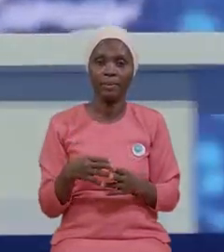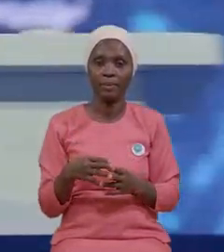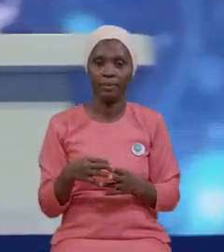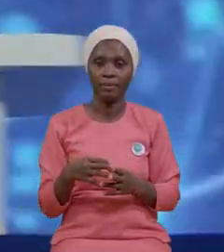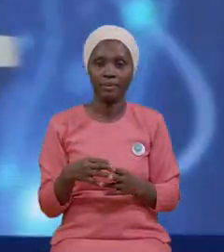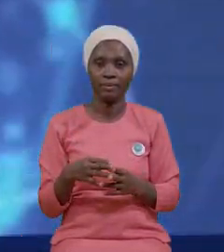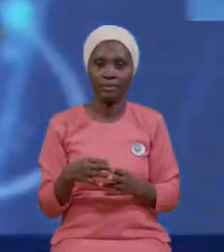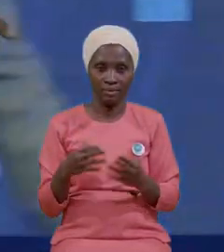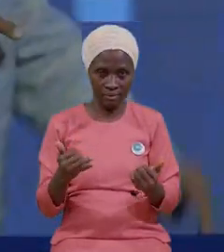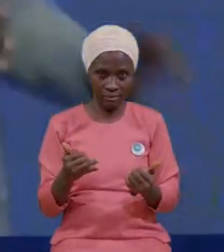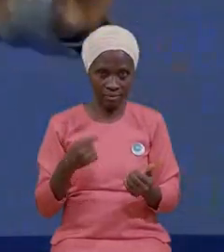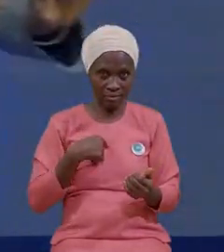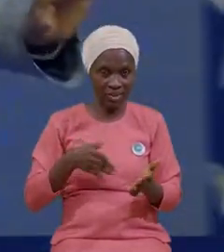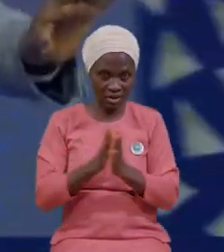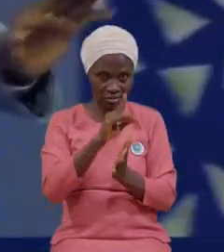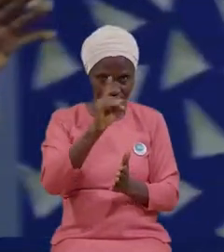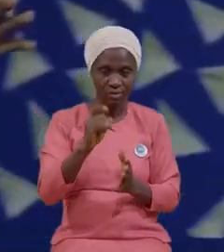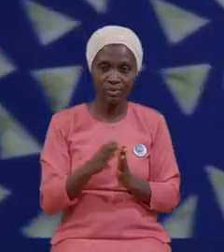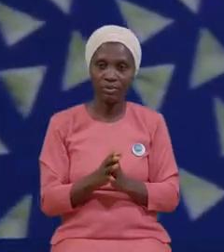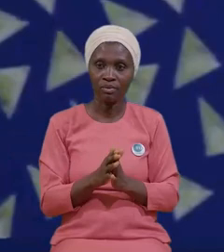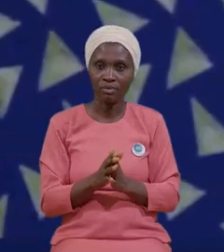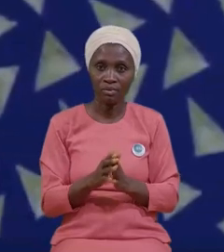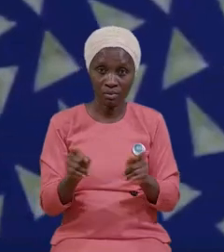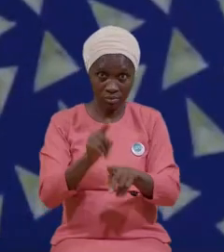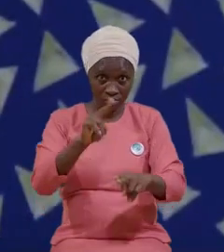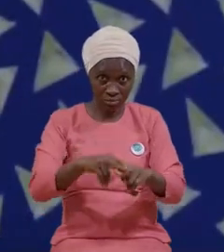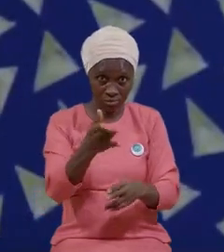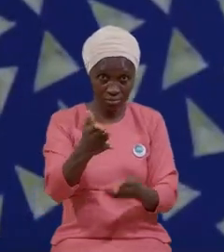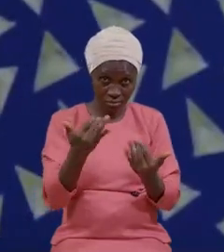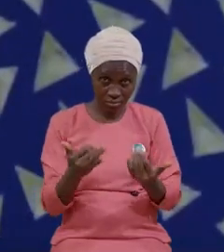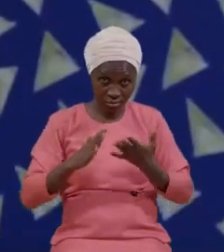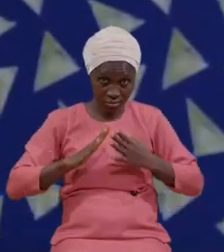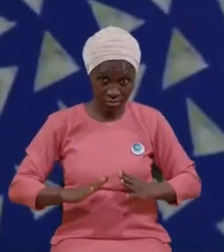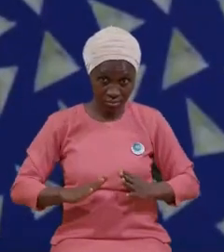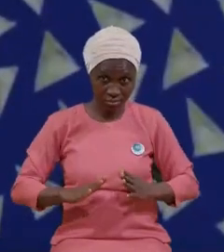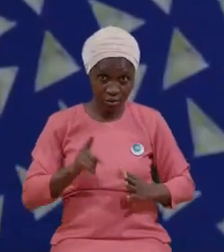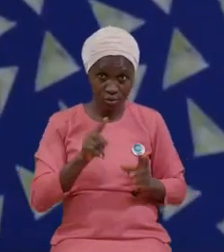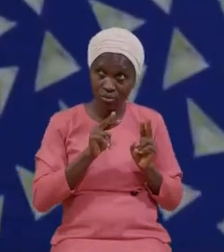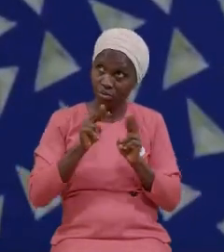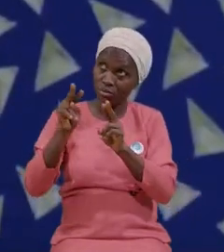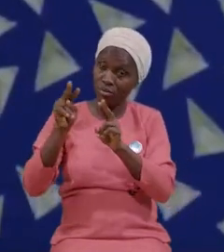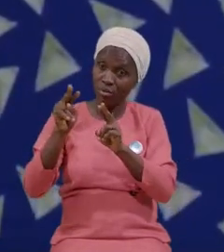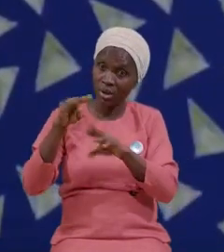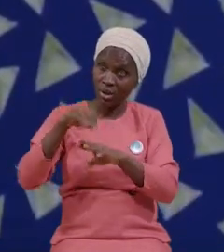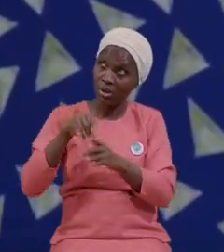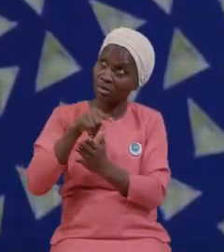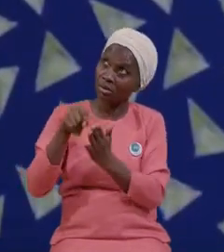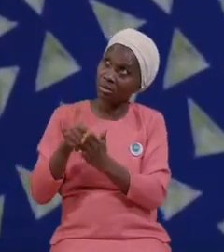Let me ask you. You're sitting down quietly. You're looking at this